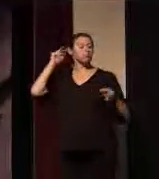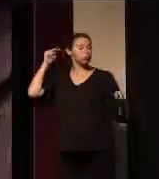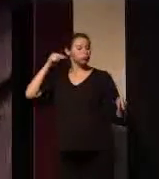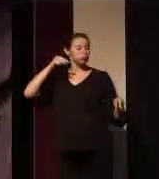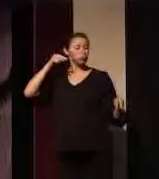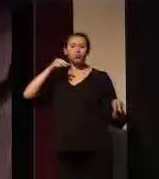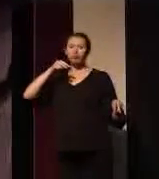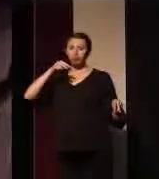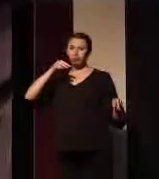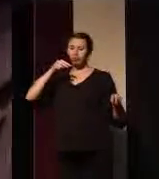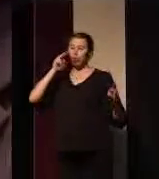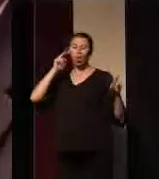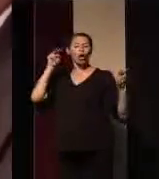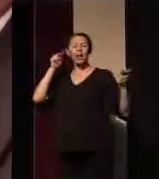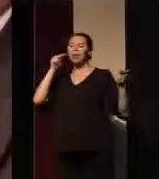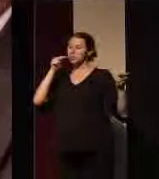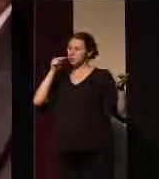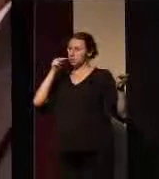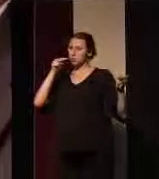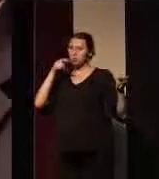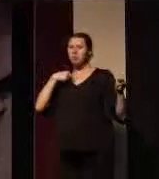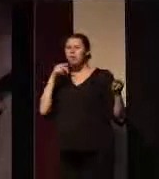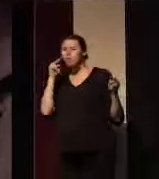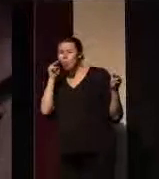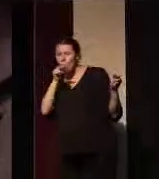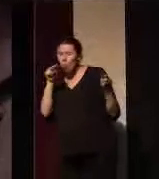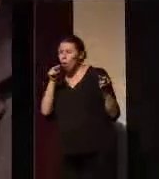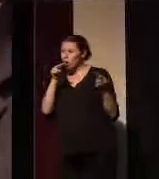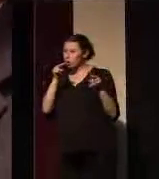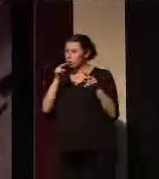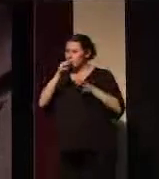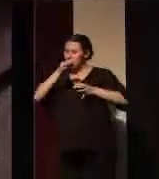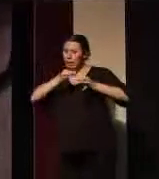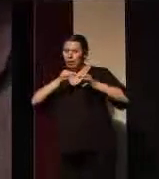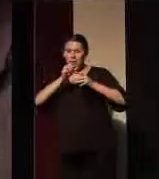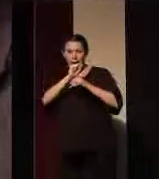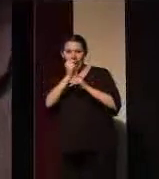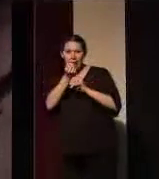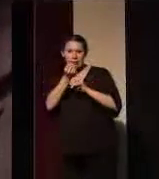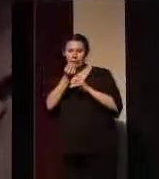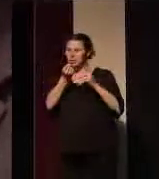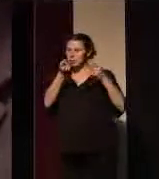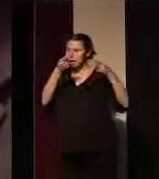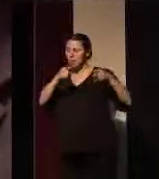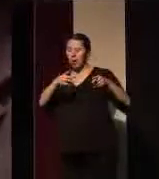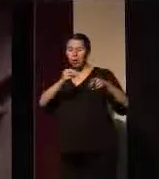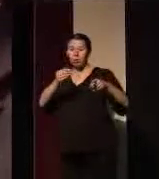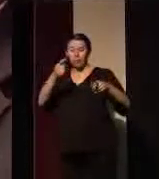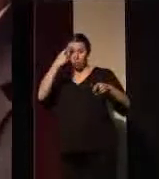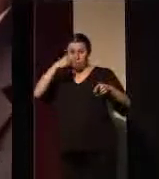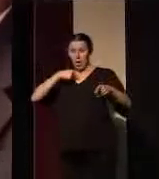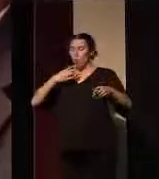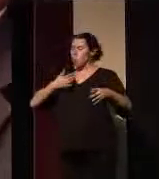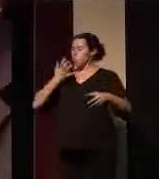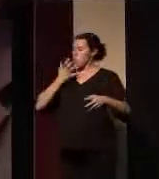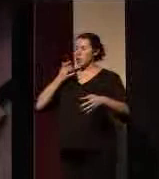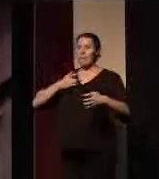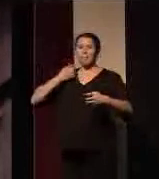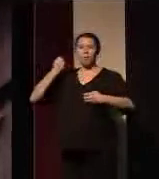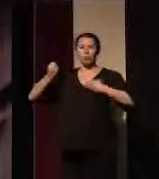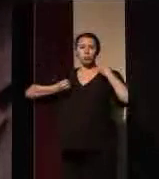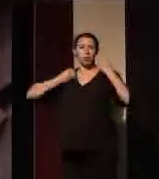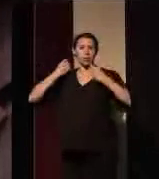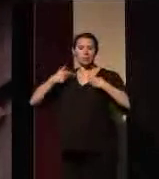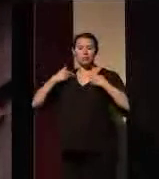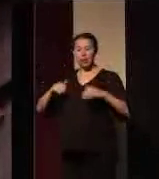I've watched some of these developments, and I've watched this case unfold, and it's a very emotional thing for me. I grew up on the east